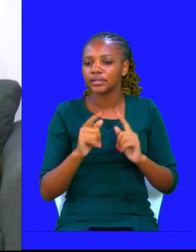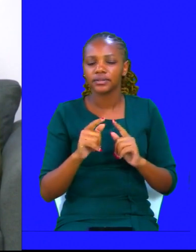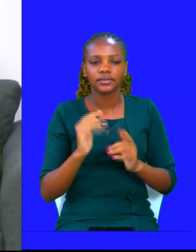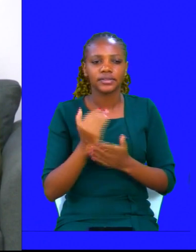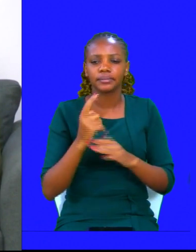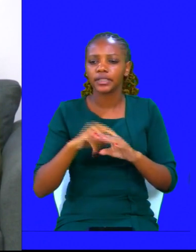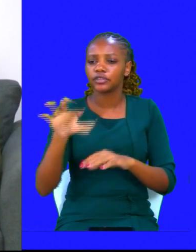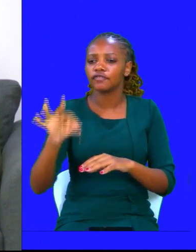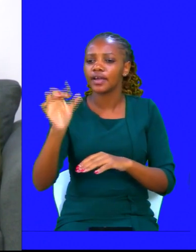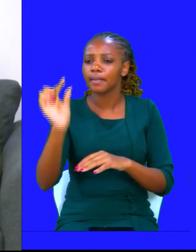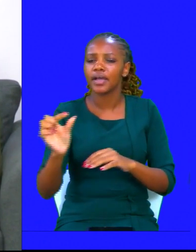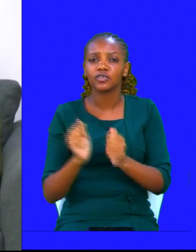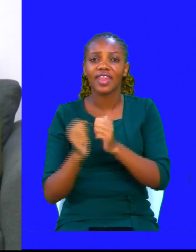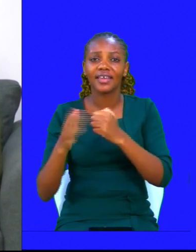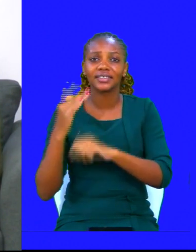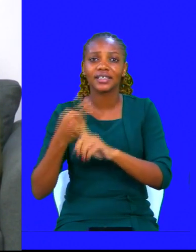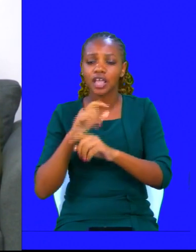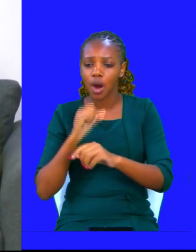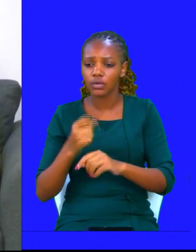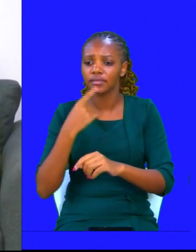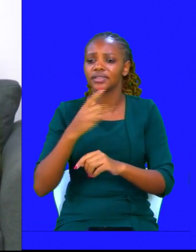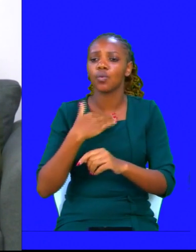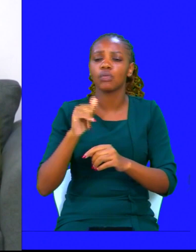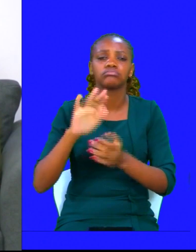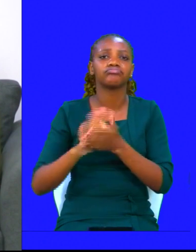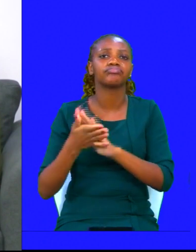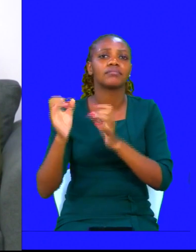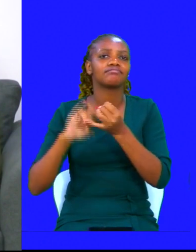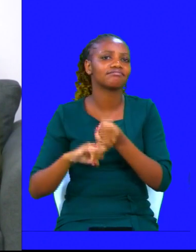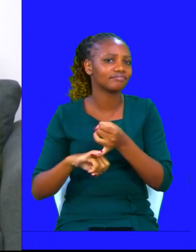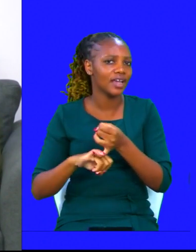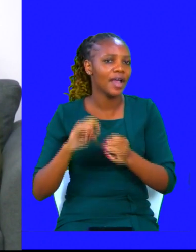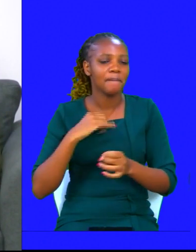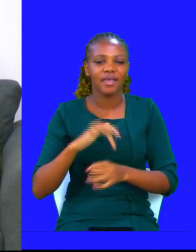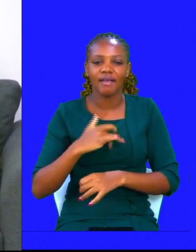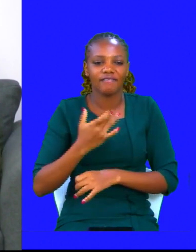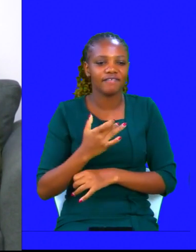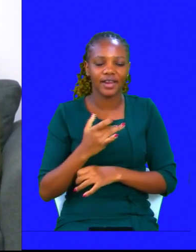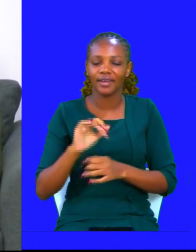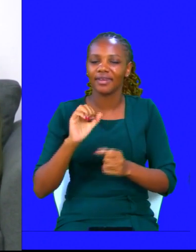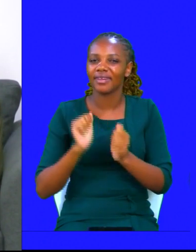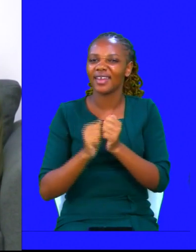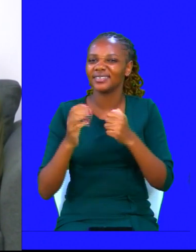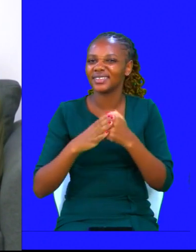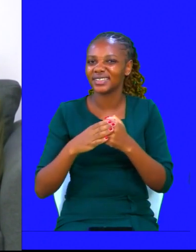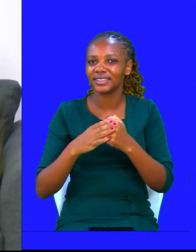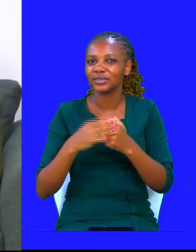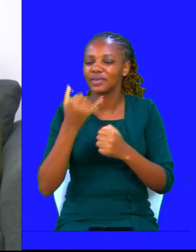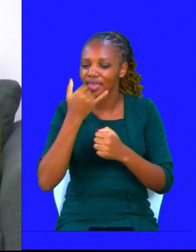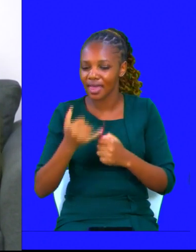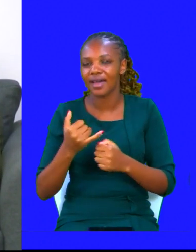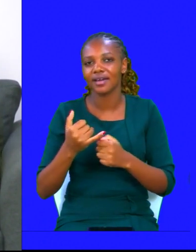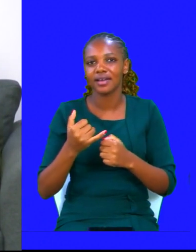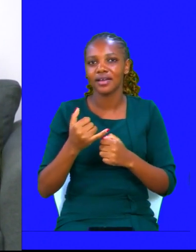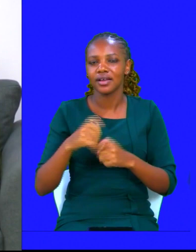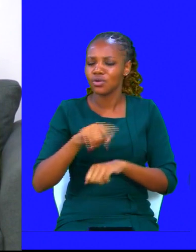at 19, they claim to be married. At 19, I feel like we are too young for us to know how to